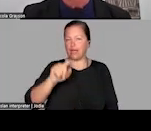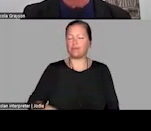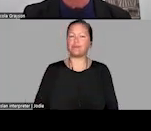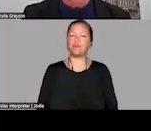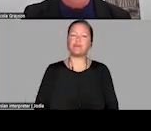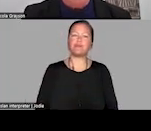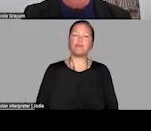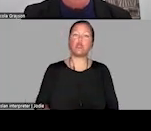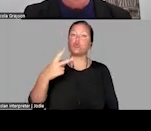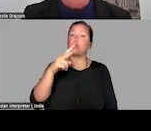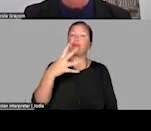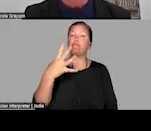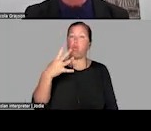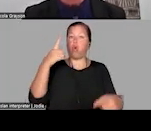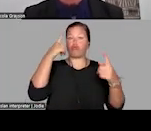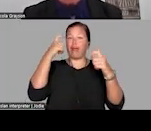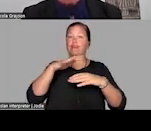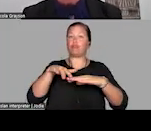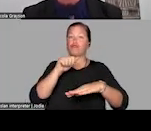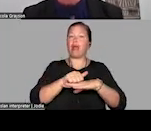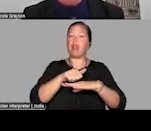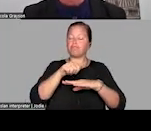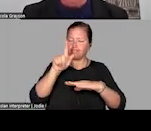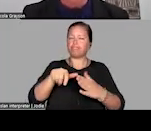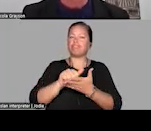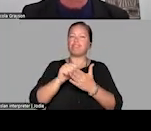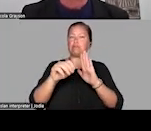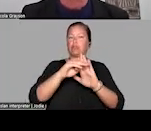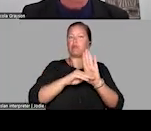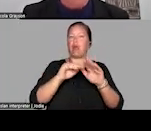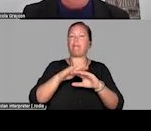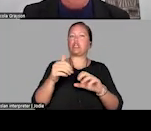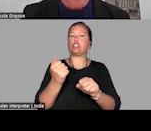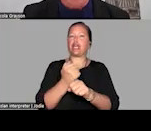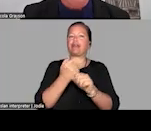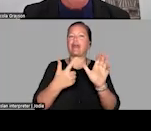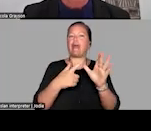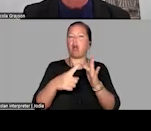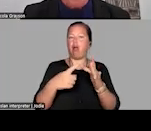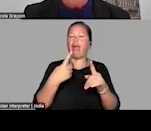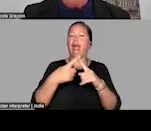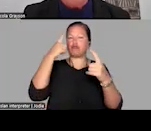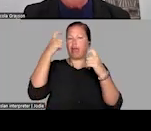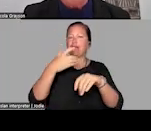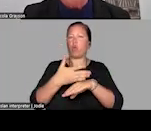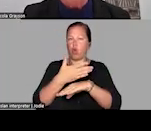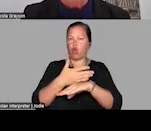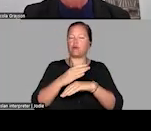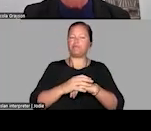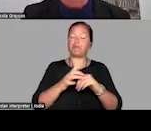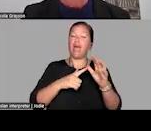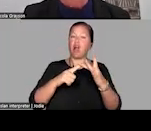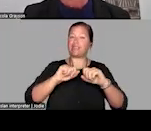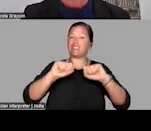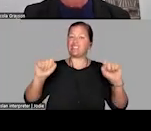In 2024, Creative Australia undertook to publish principles regarding generative AI and creative work. Whilst AI systems have